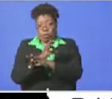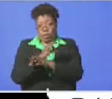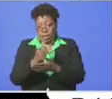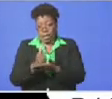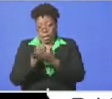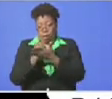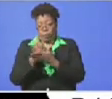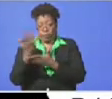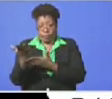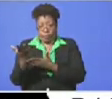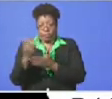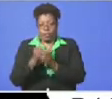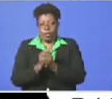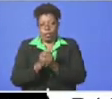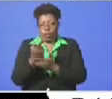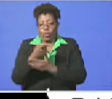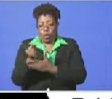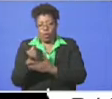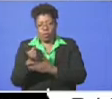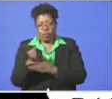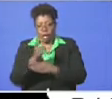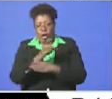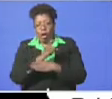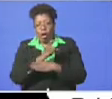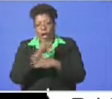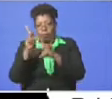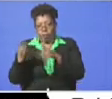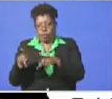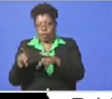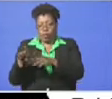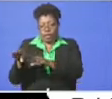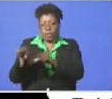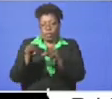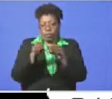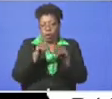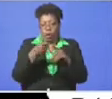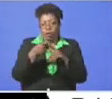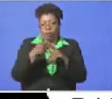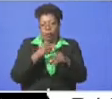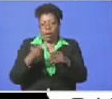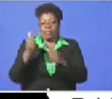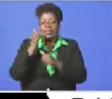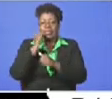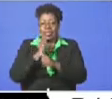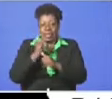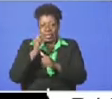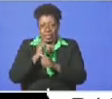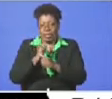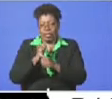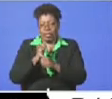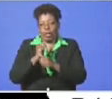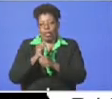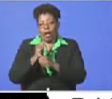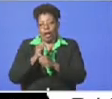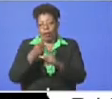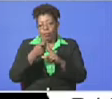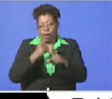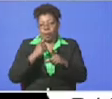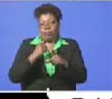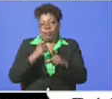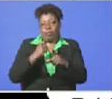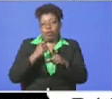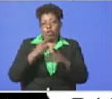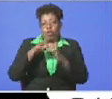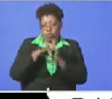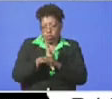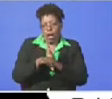COVID. So those are offices you had to pull from the day-to-day management of crime to